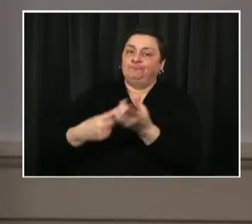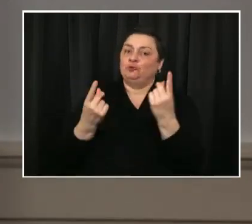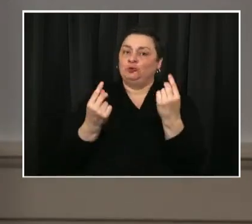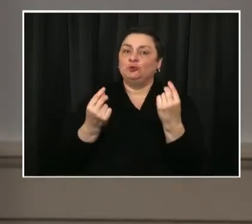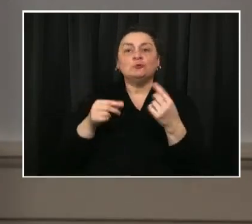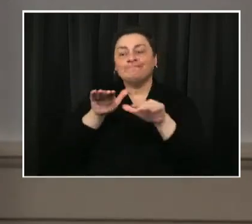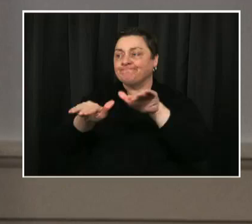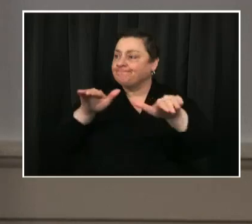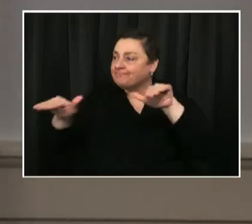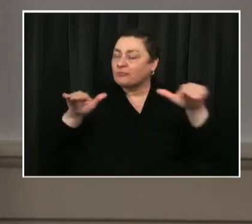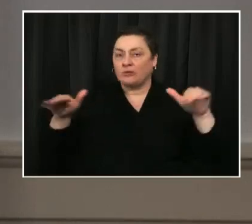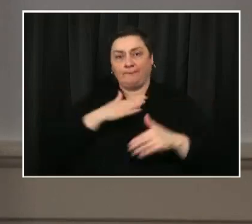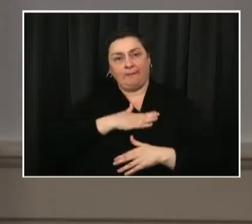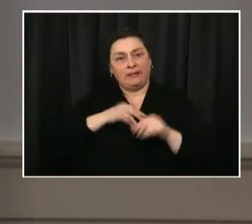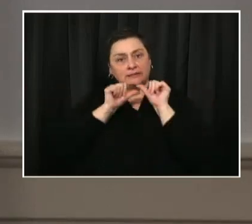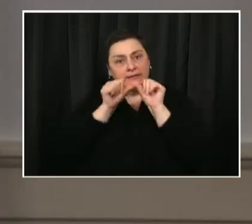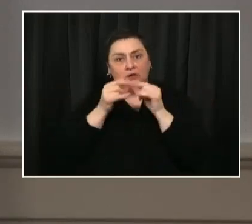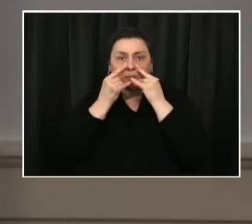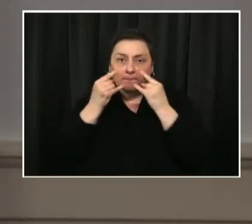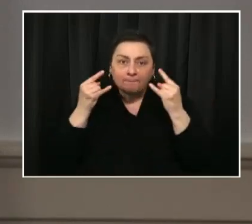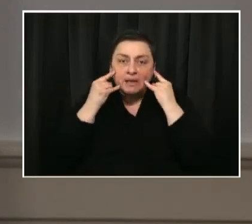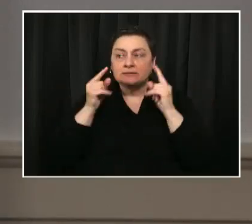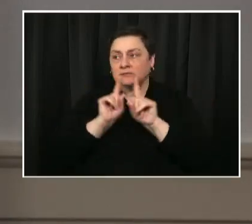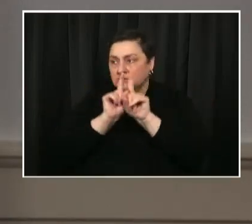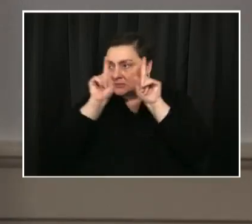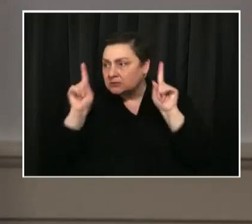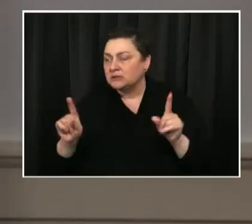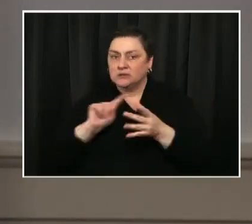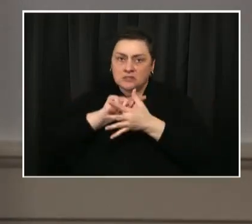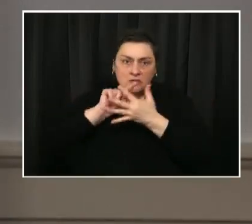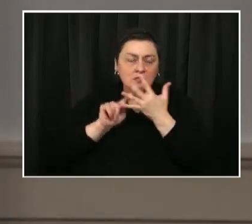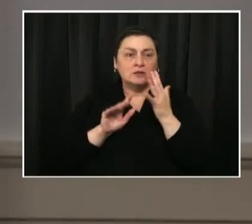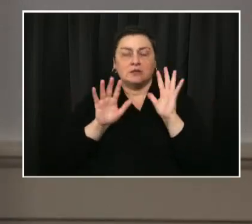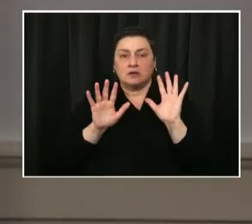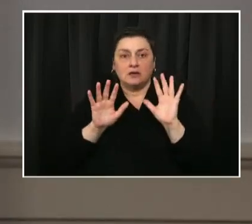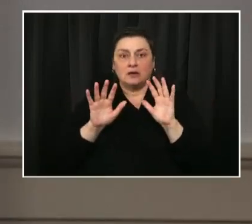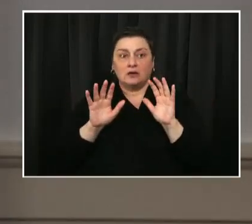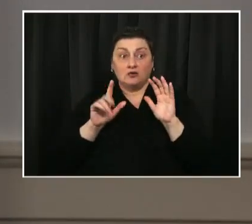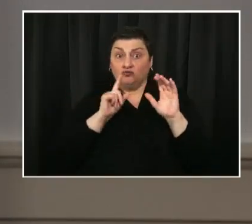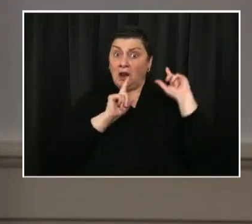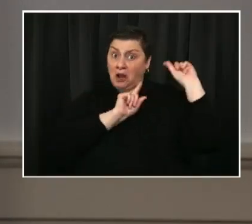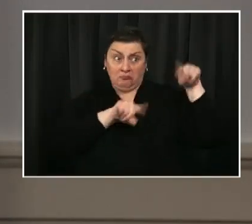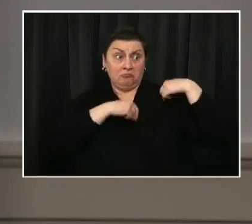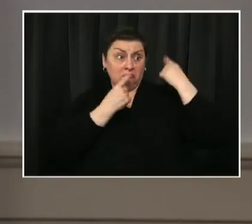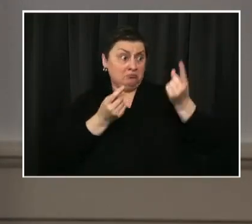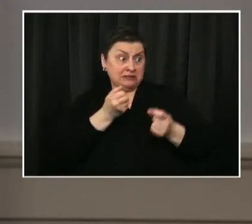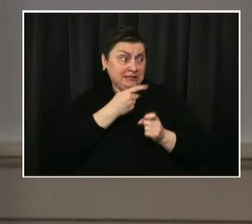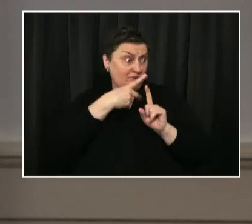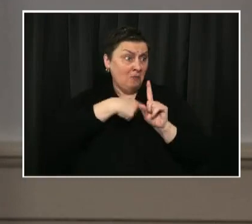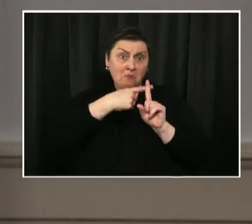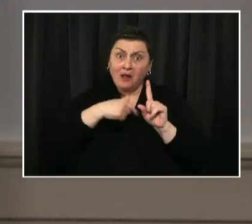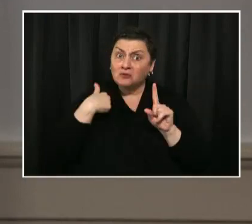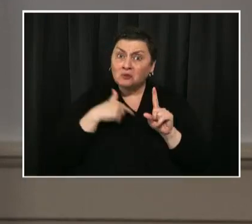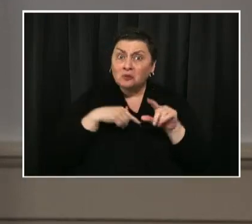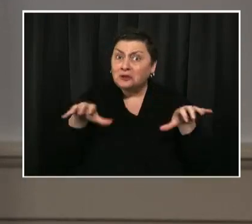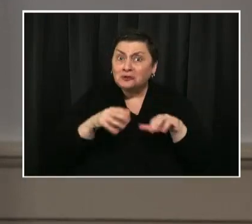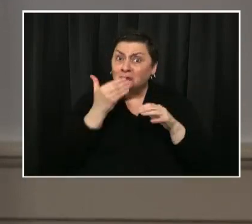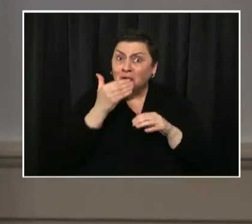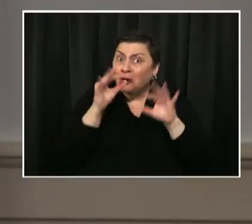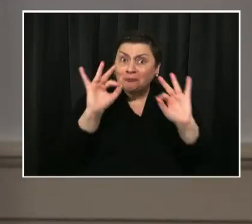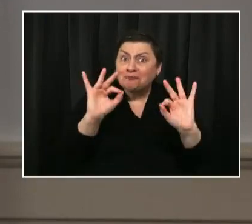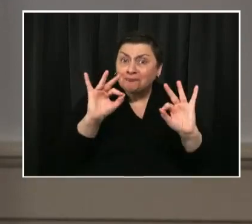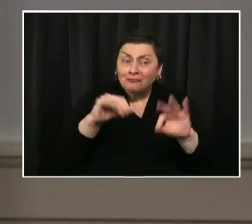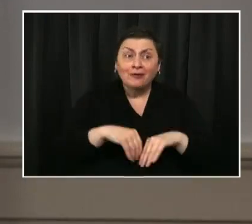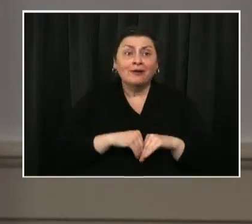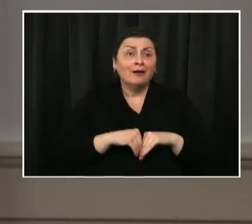to wear masks, maintain the distancing, doing all the things that we seem to have done quite well for the last few months. And whether other